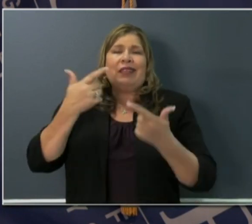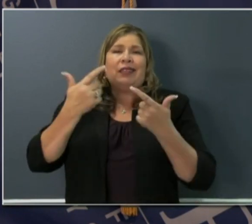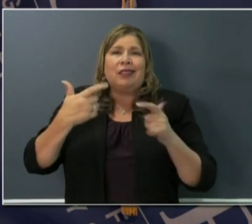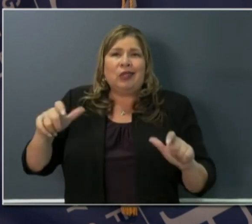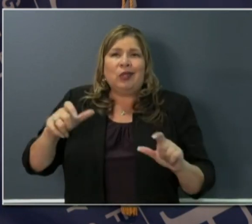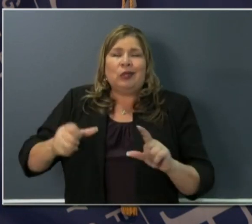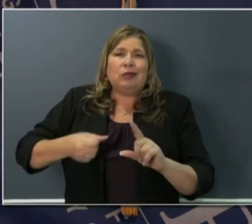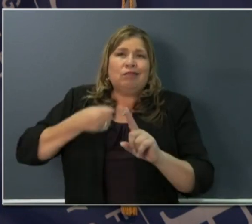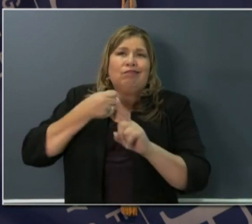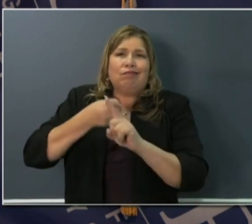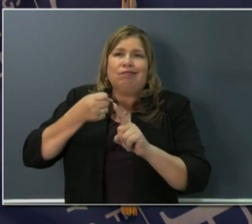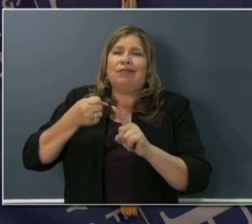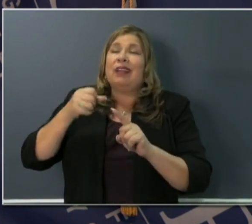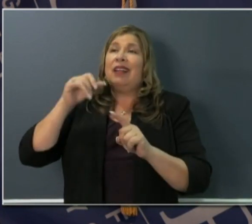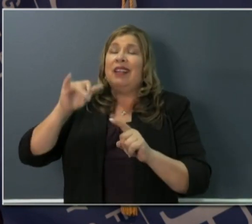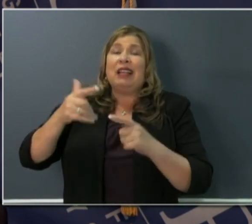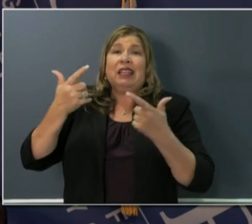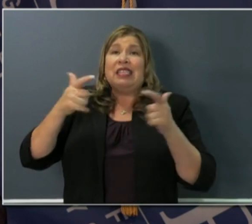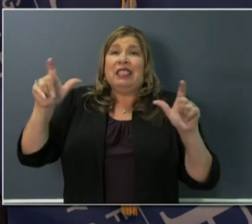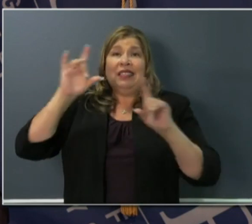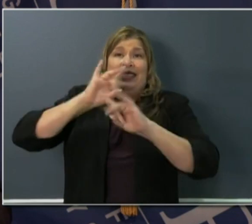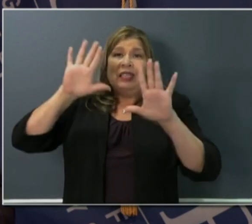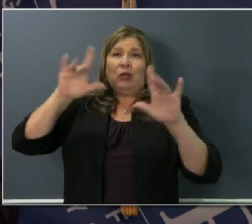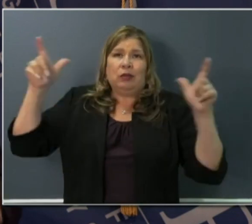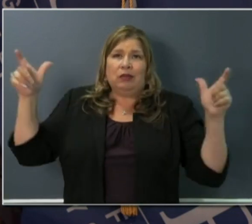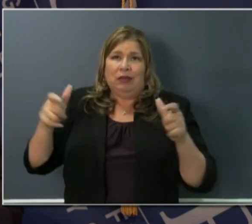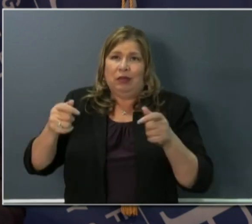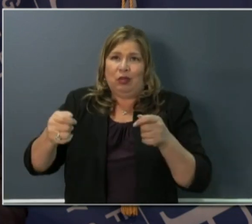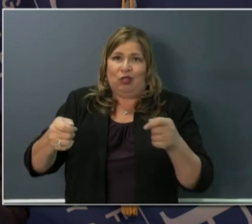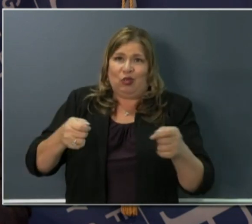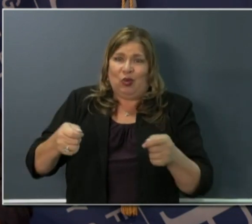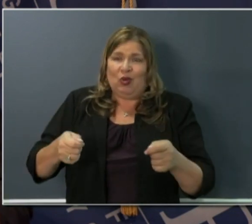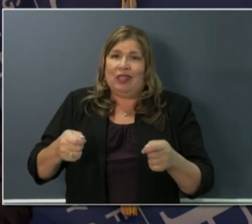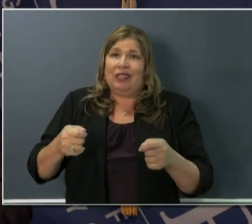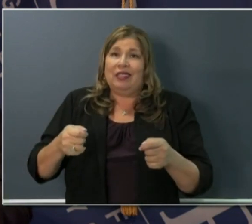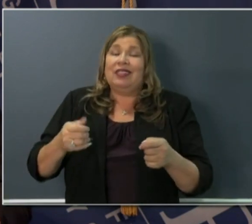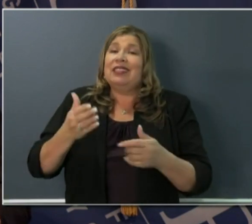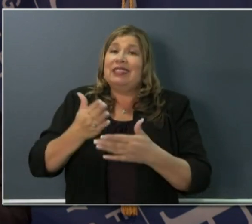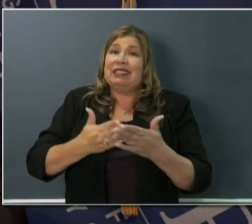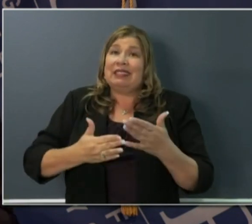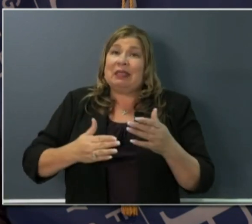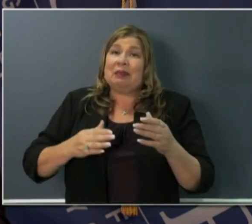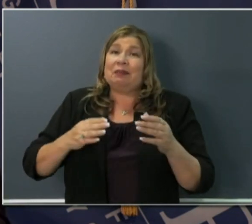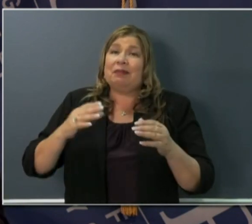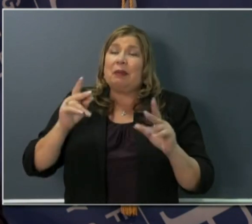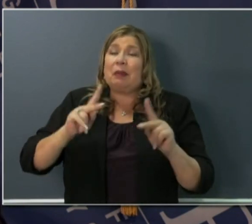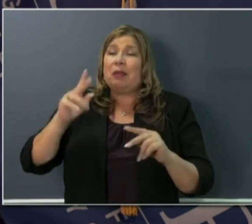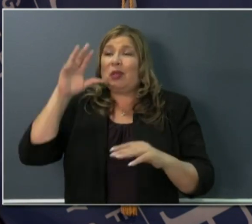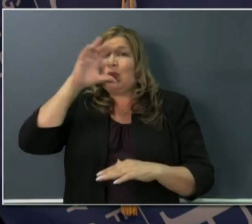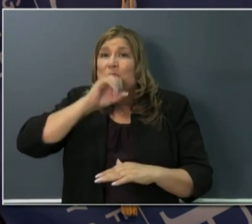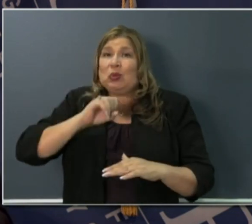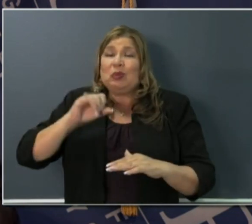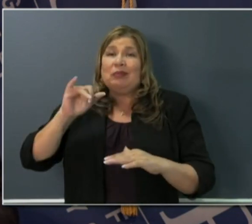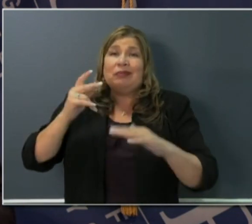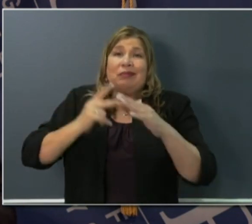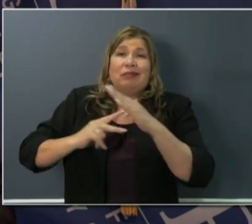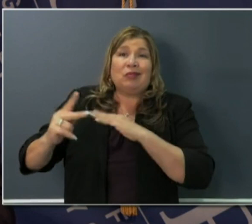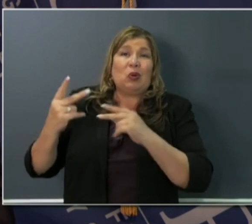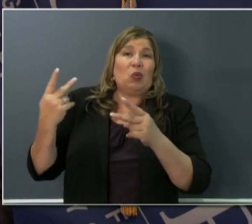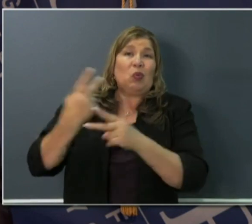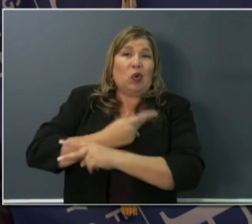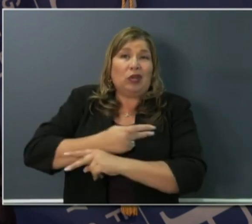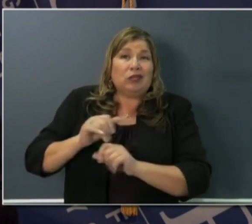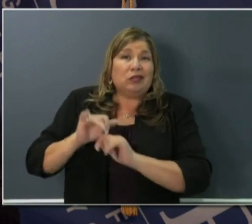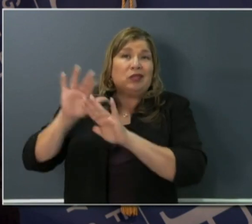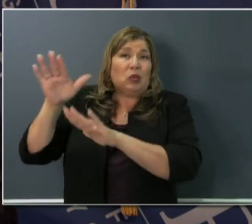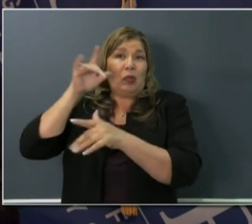on mitigating what some people assume is a worst case scenario that is inevitably going to